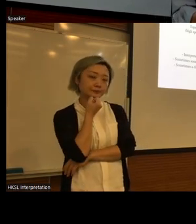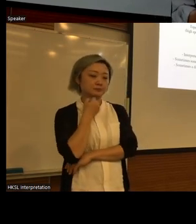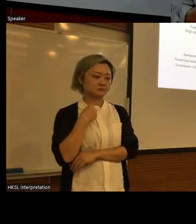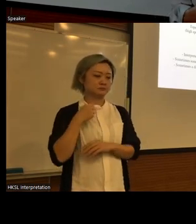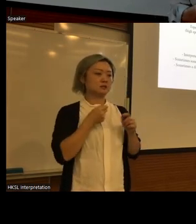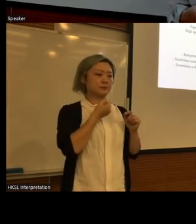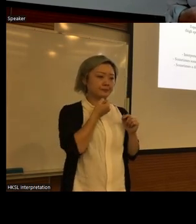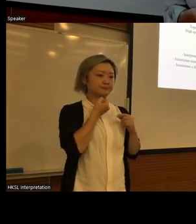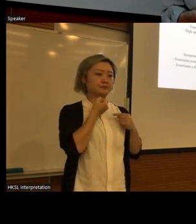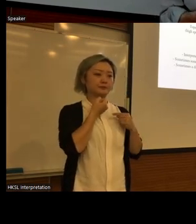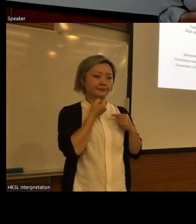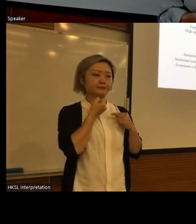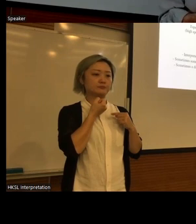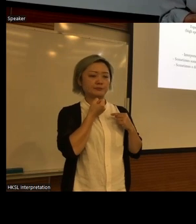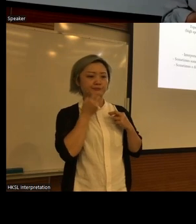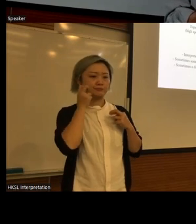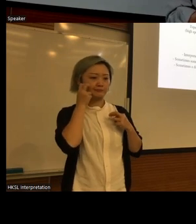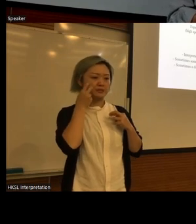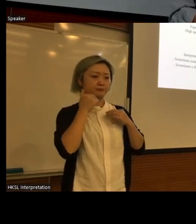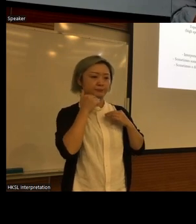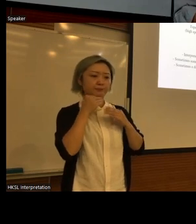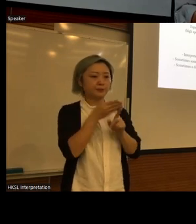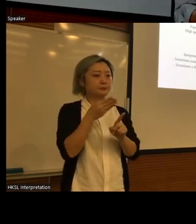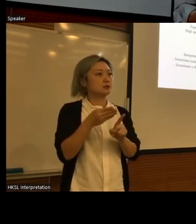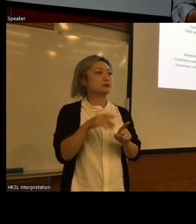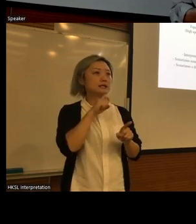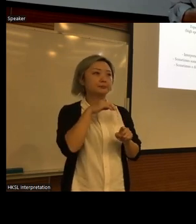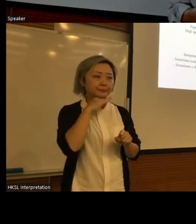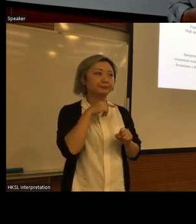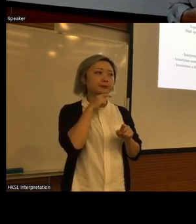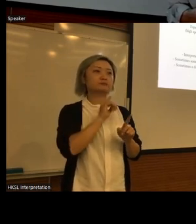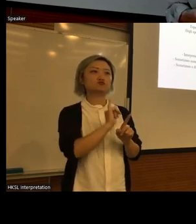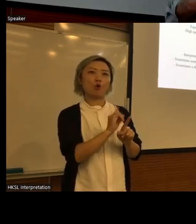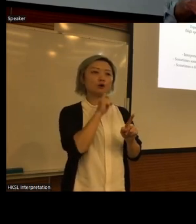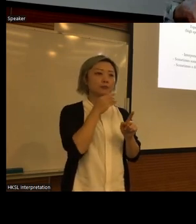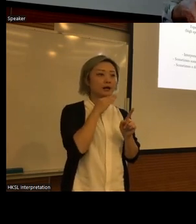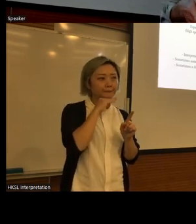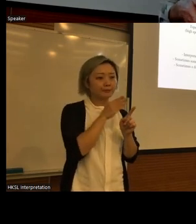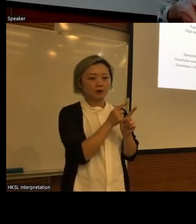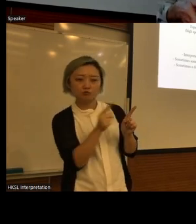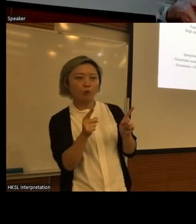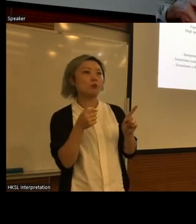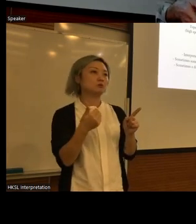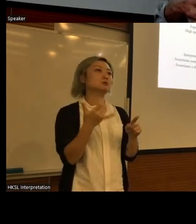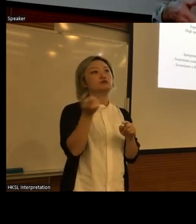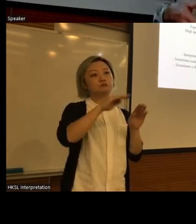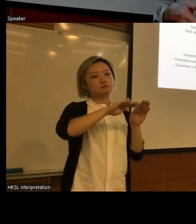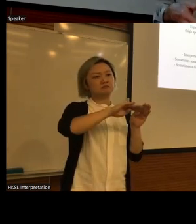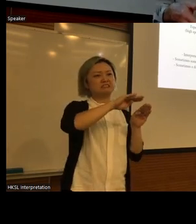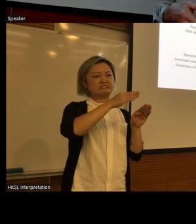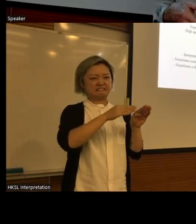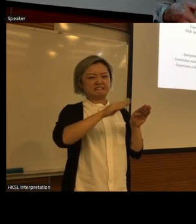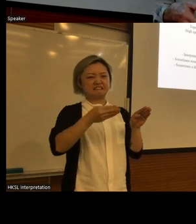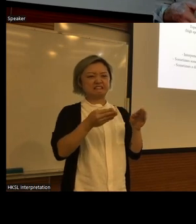Sometimes there are problems with pronunciation, with the lengthening of syllables. All of these are